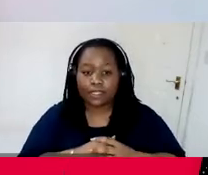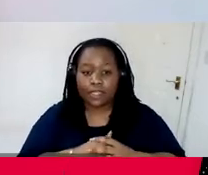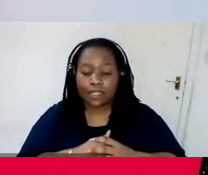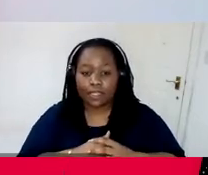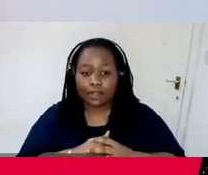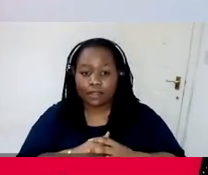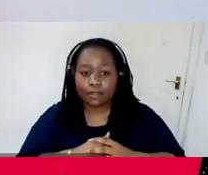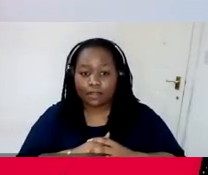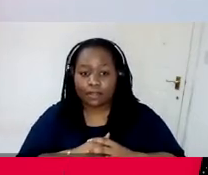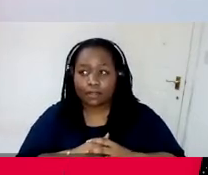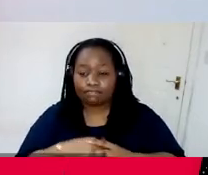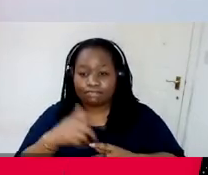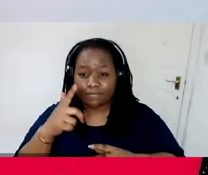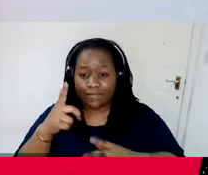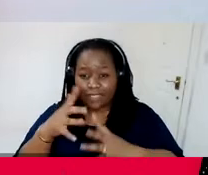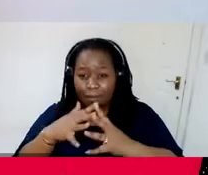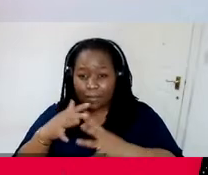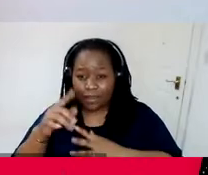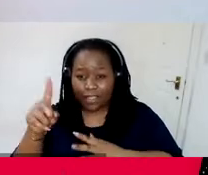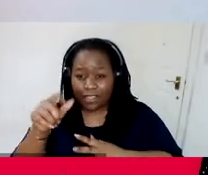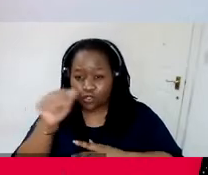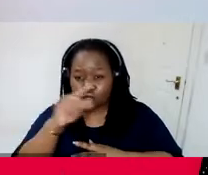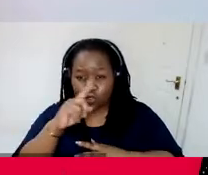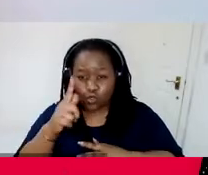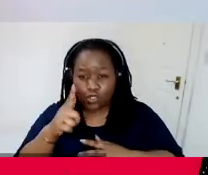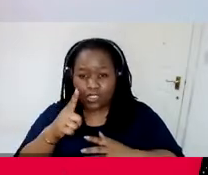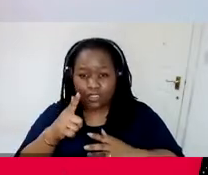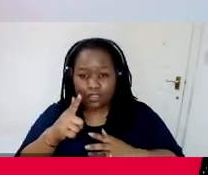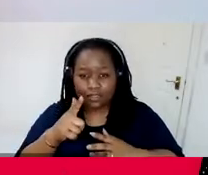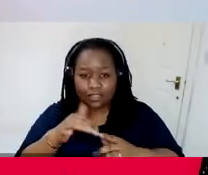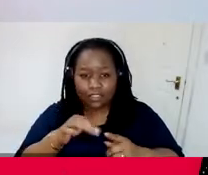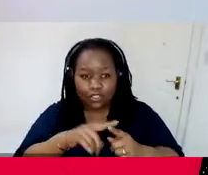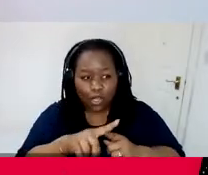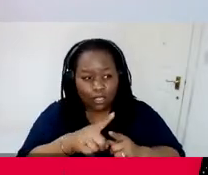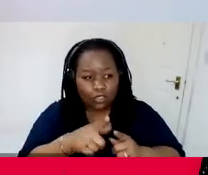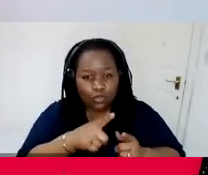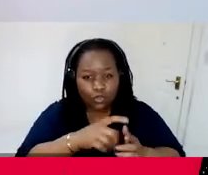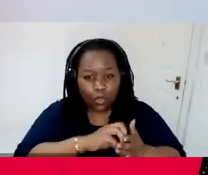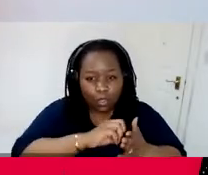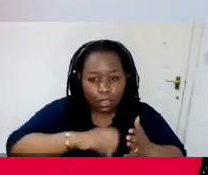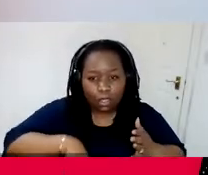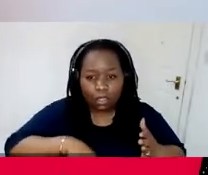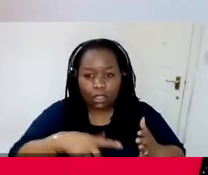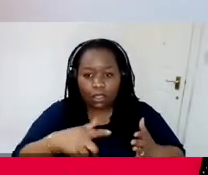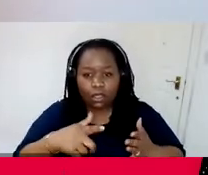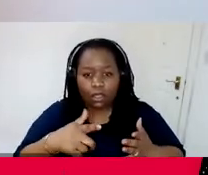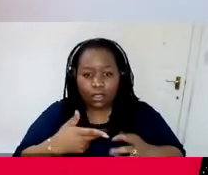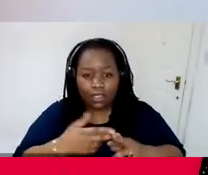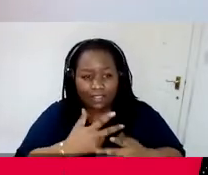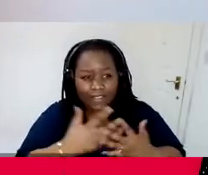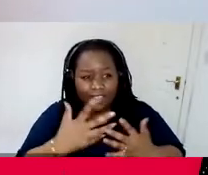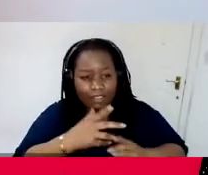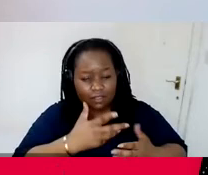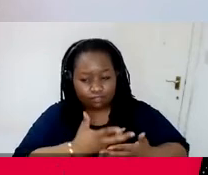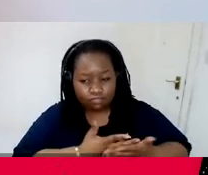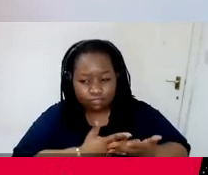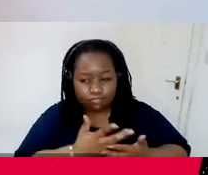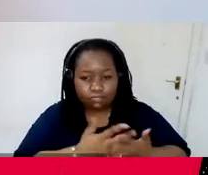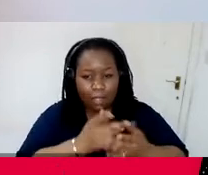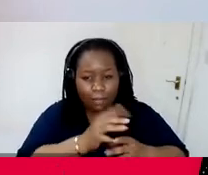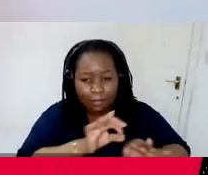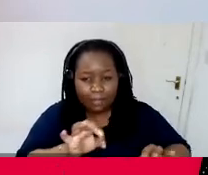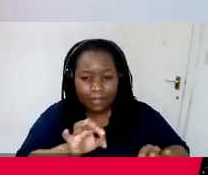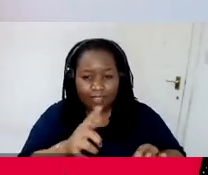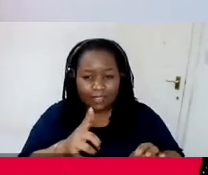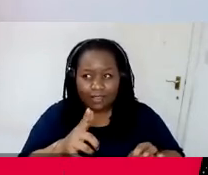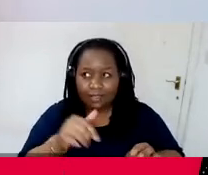should not undermine these factors when there is any coming discussion about peace efforts or